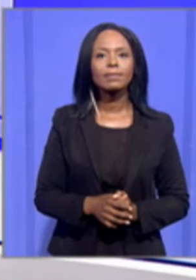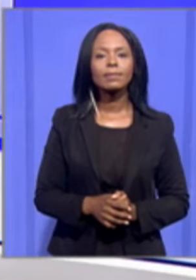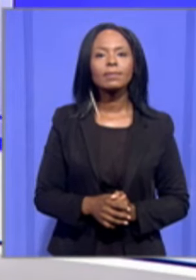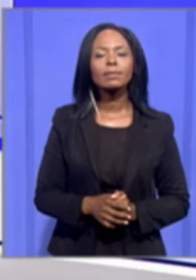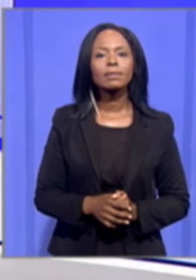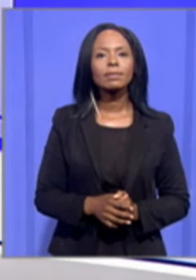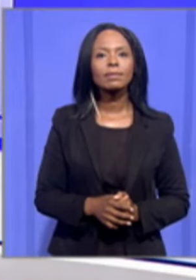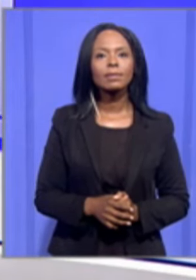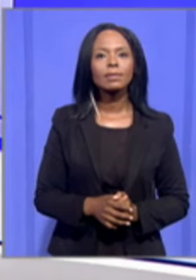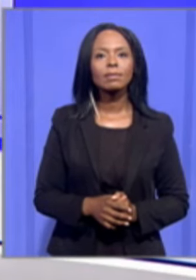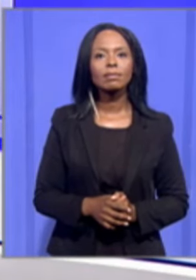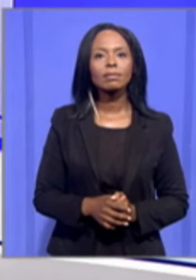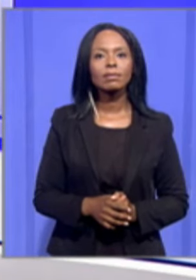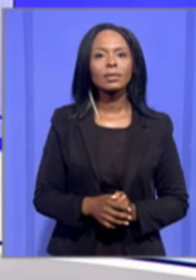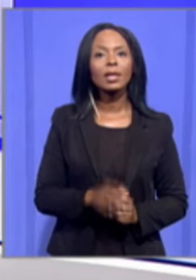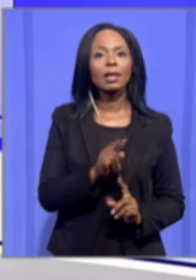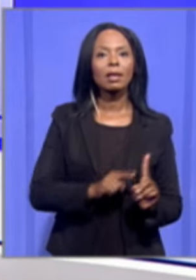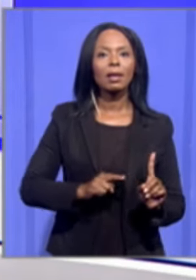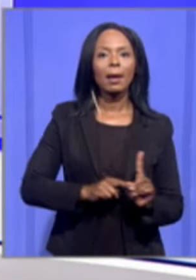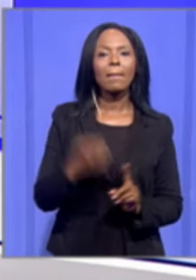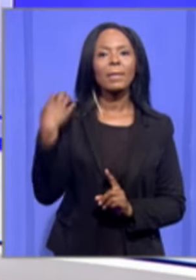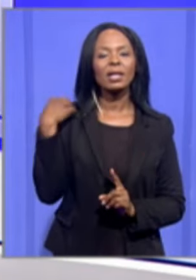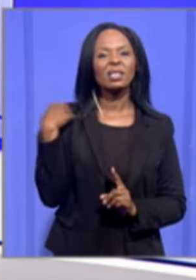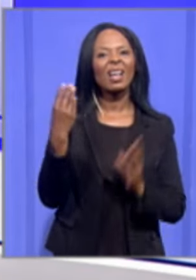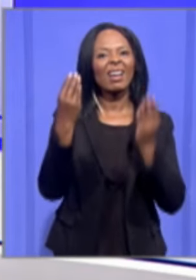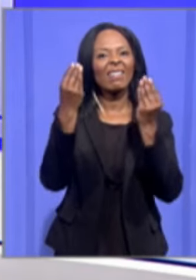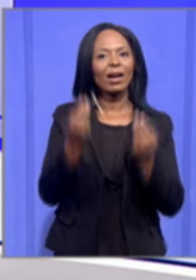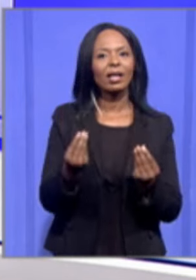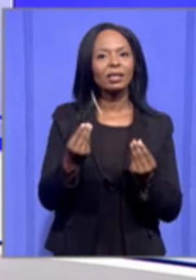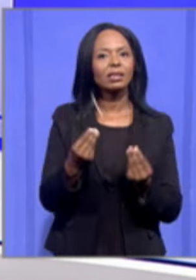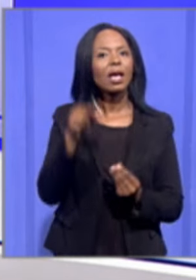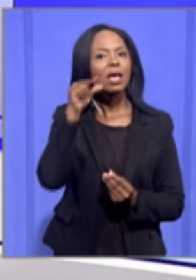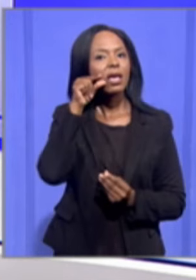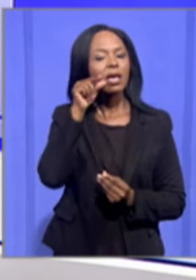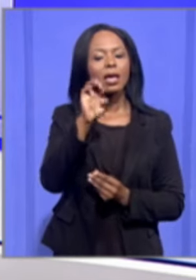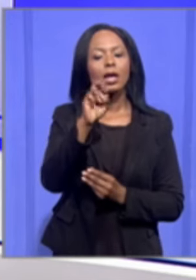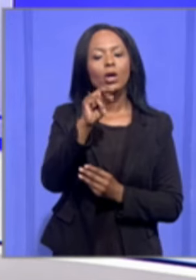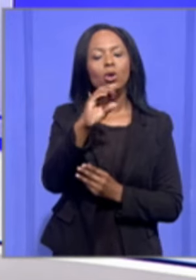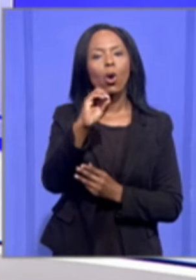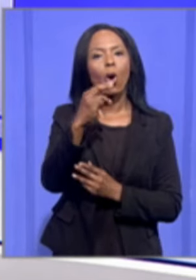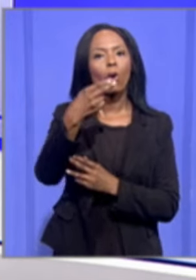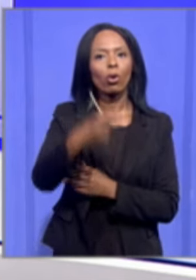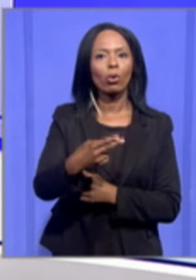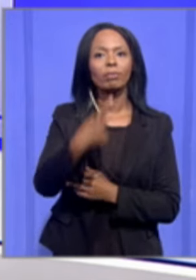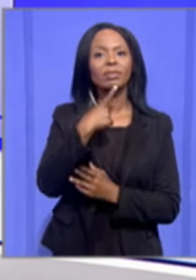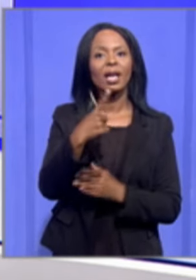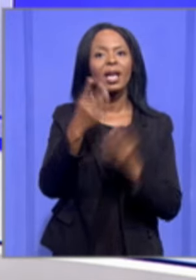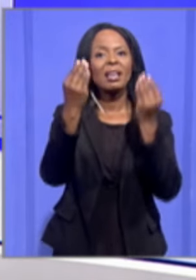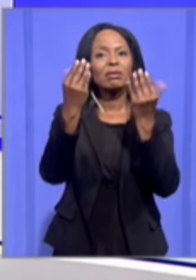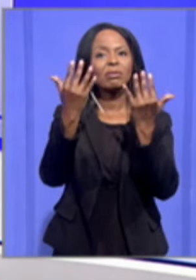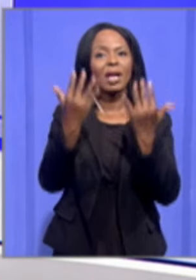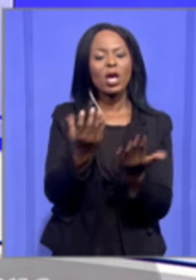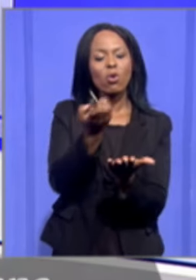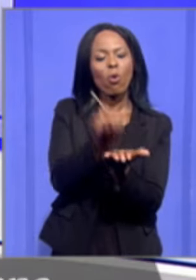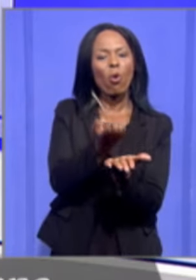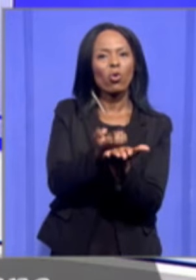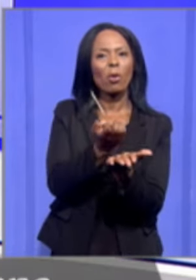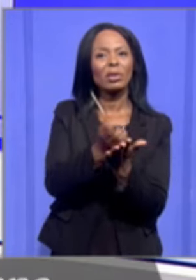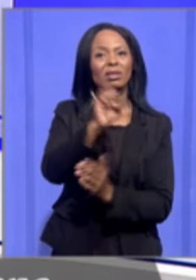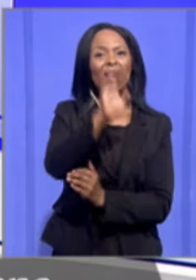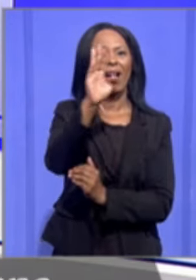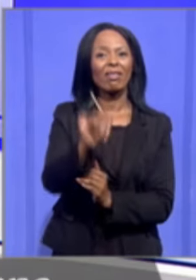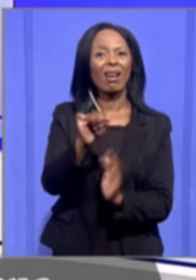Tona lefapha la matlole Enoch Godongwana a re maemo a sa jeseng di welang a ikonomi mo Aforika Borwa ga a na